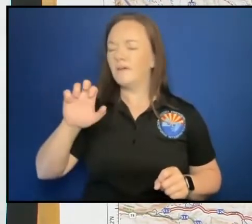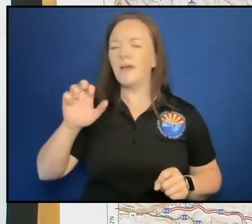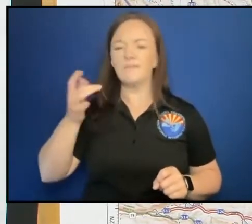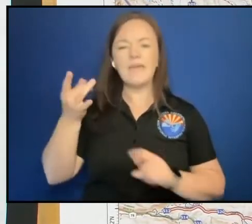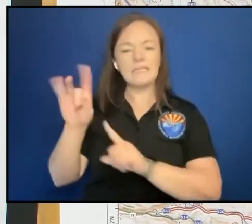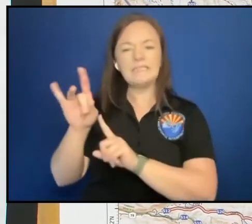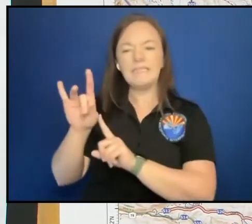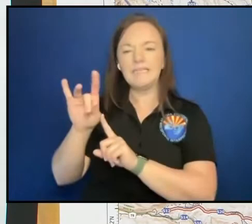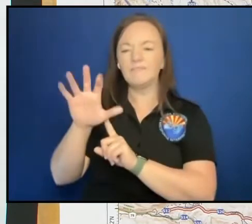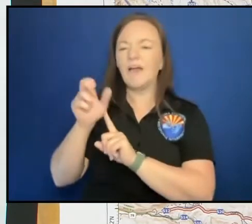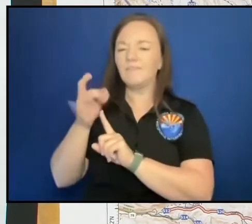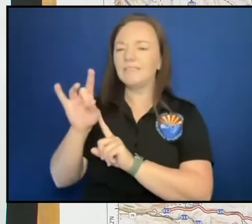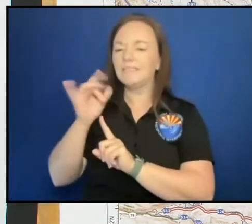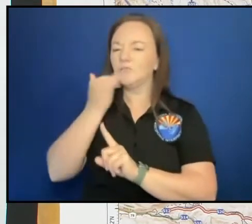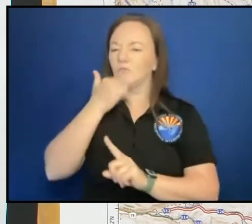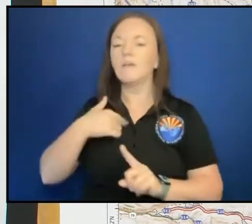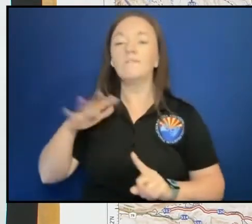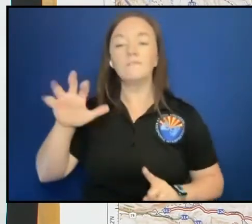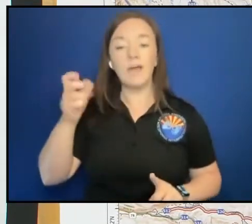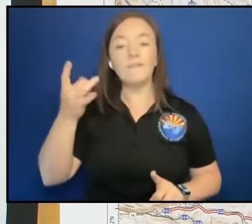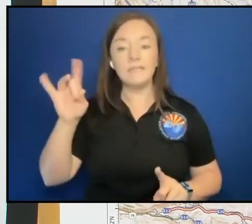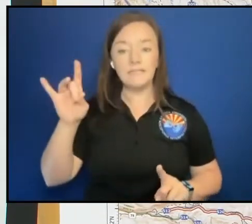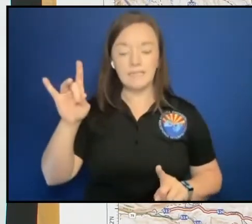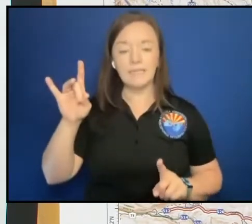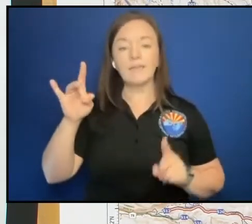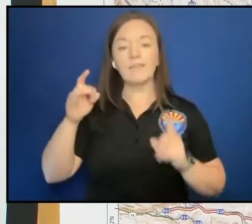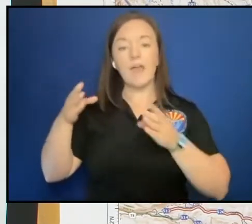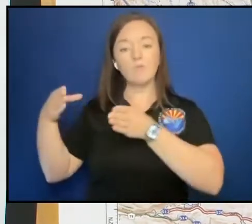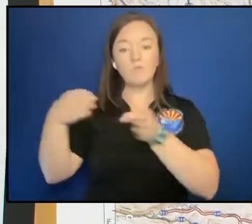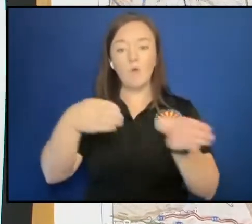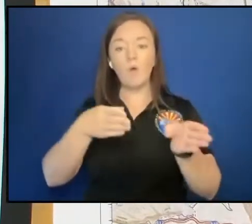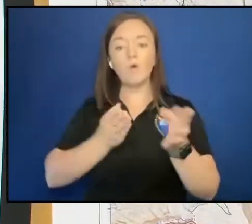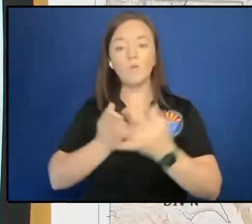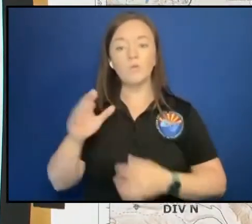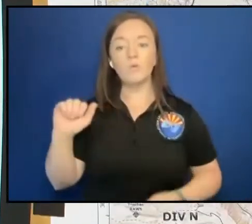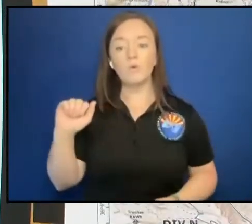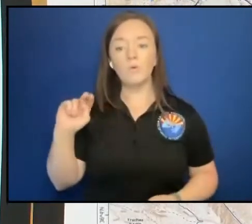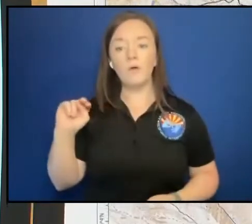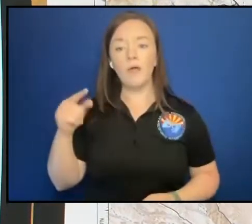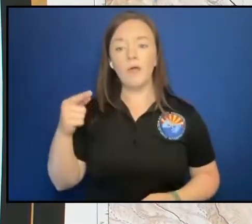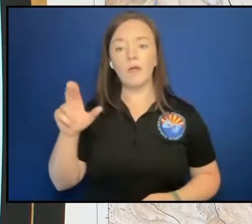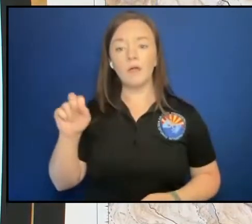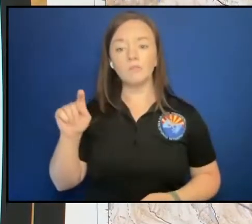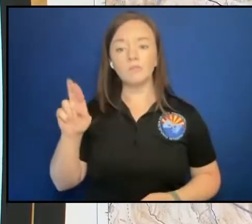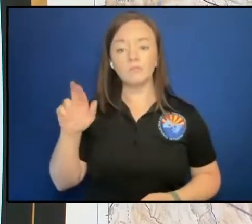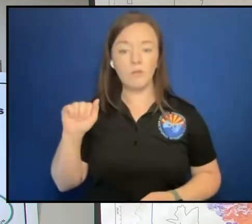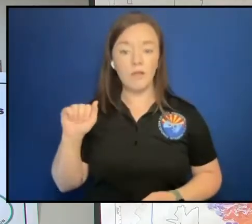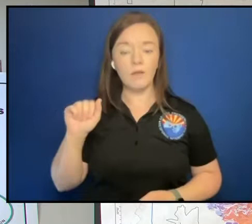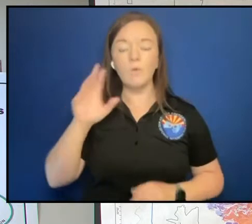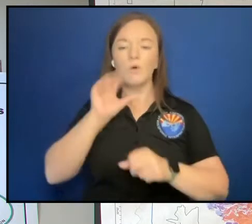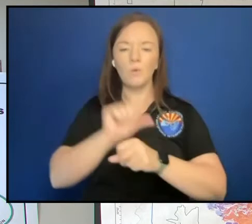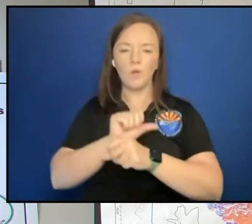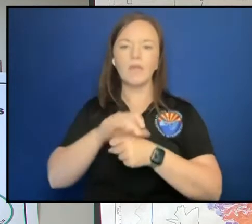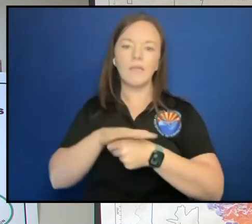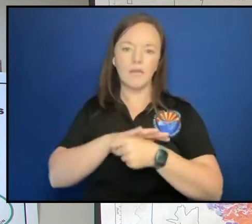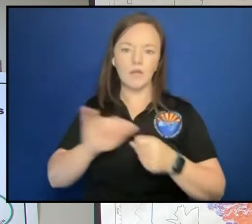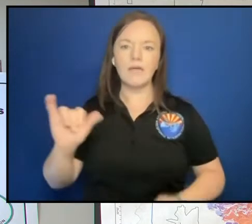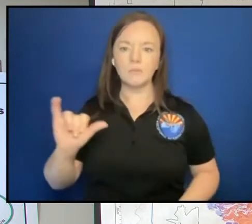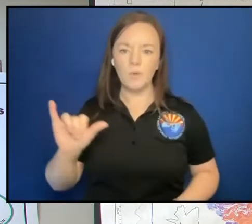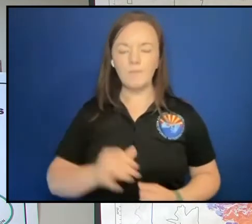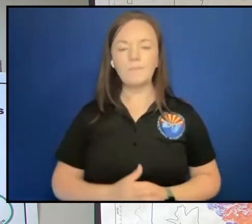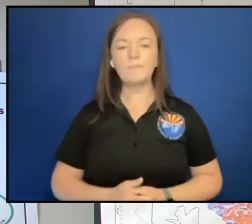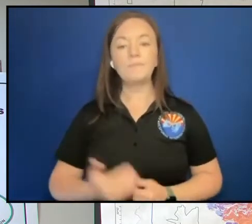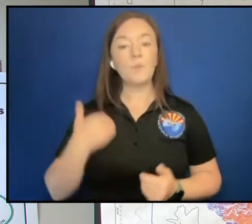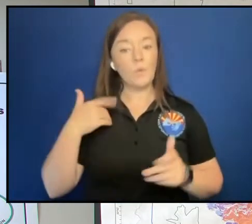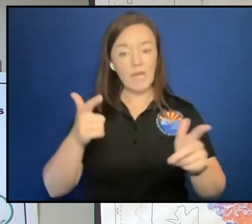518, I think. Sorry. The road that goes by Angostura. They're going to be working in there as well. Having a rapid response